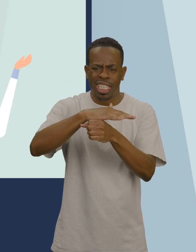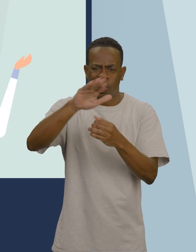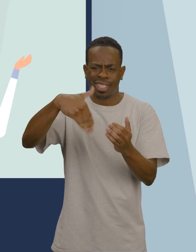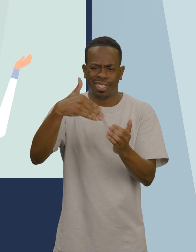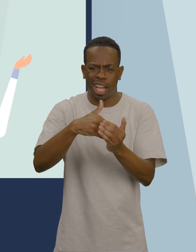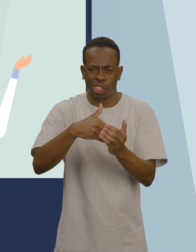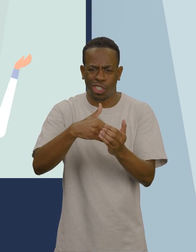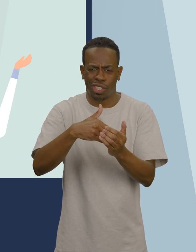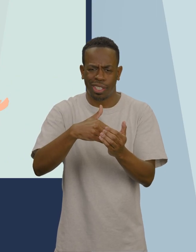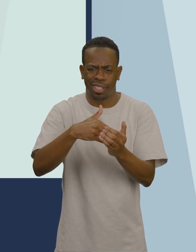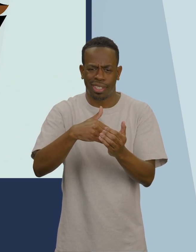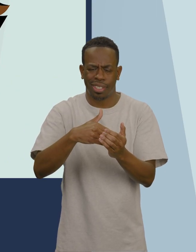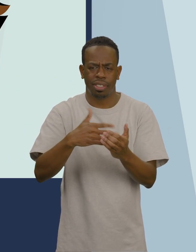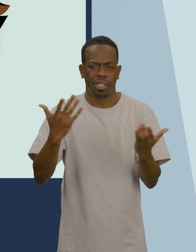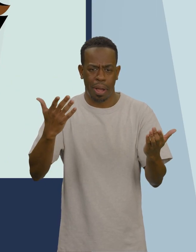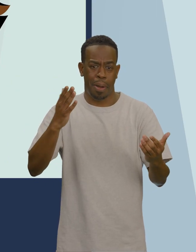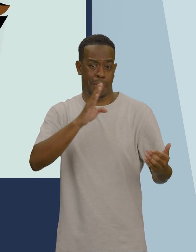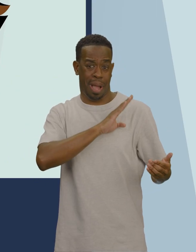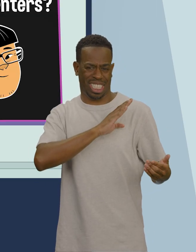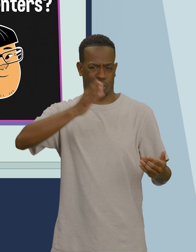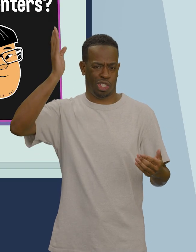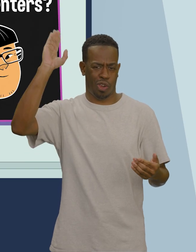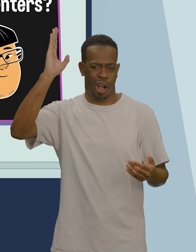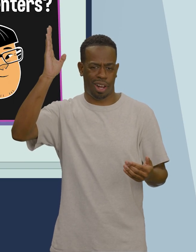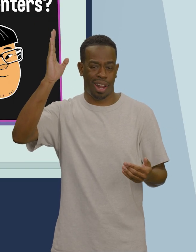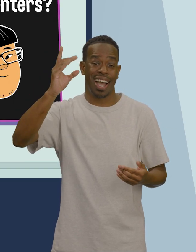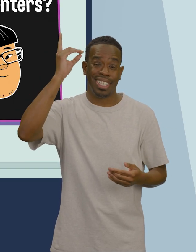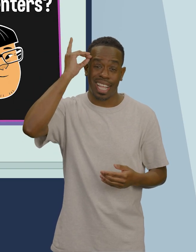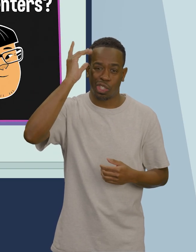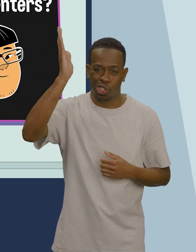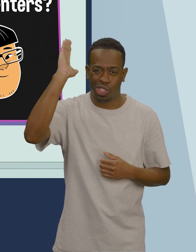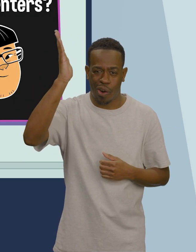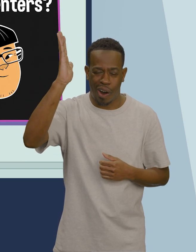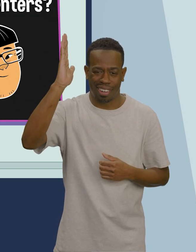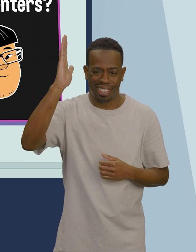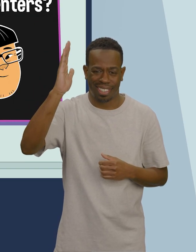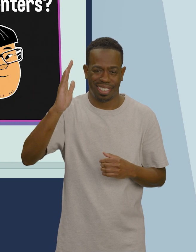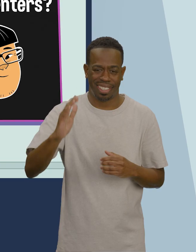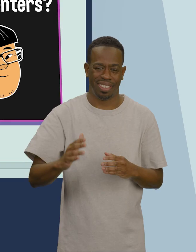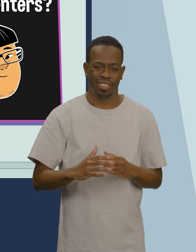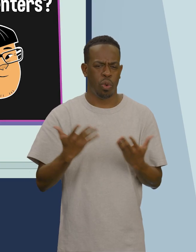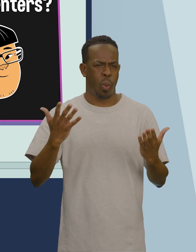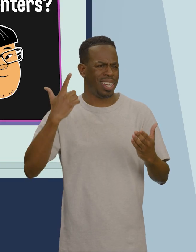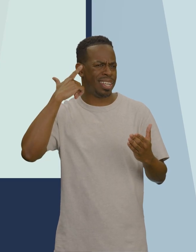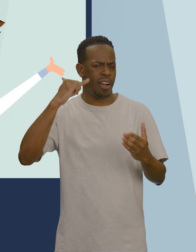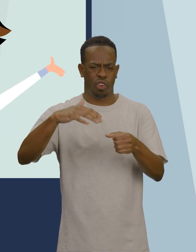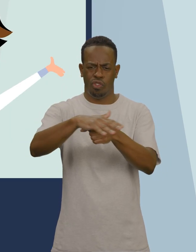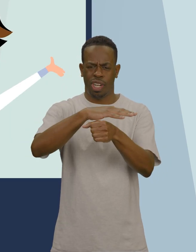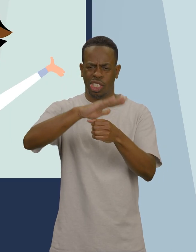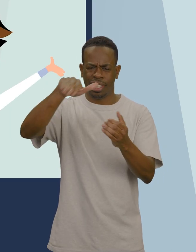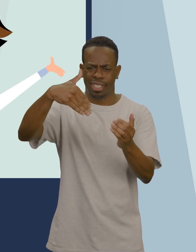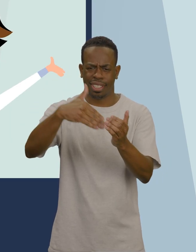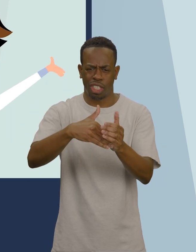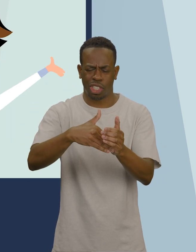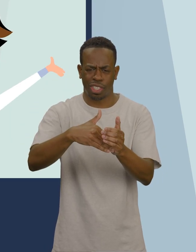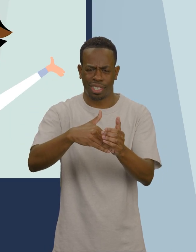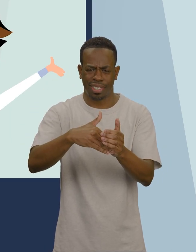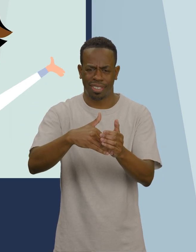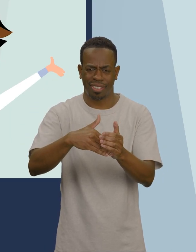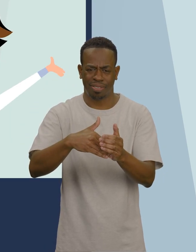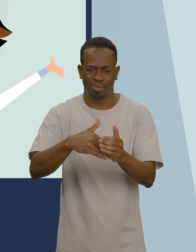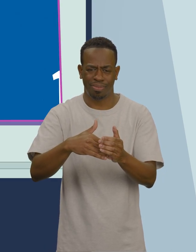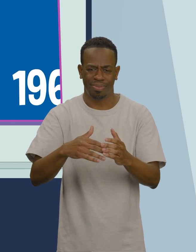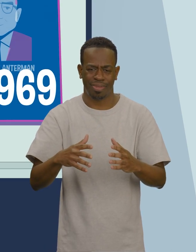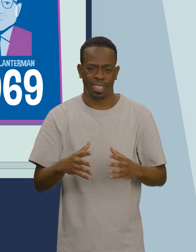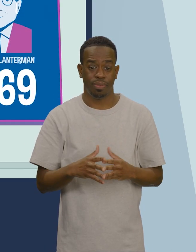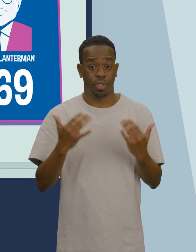California Regional Centers? A Bass Talk. A Dex Talk. So, what are California Regional